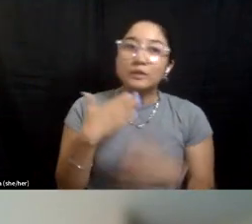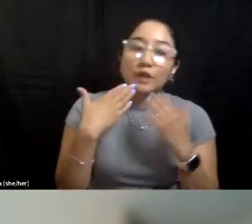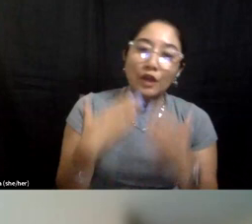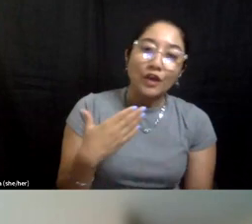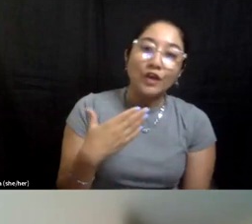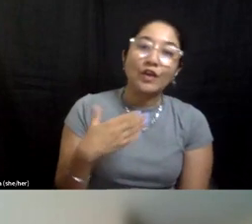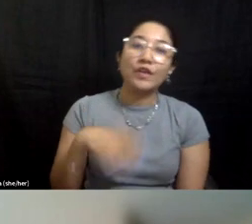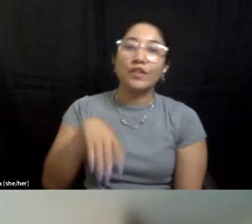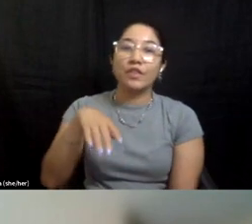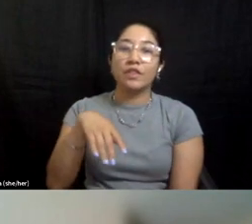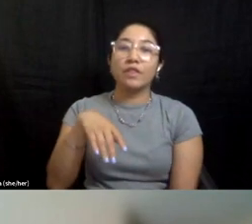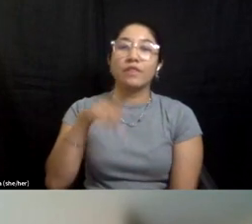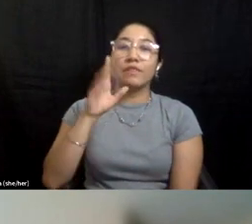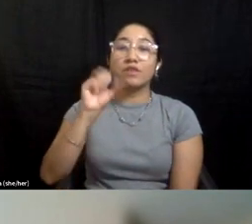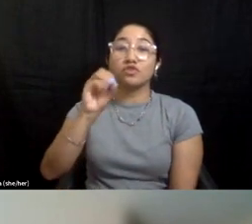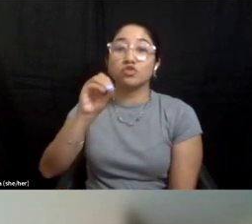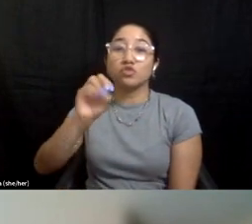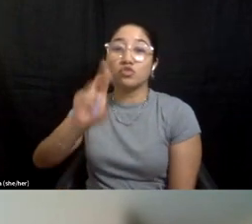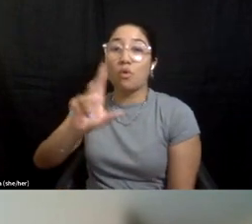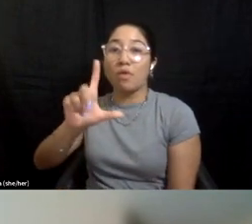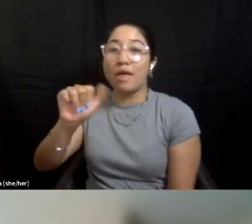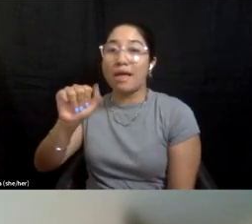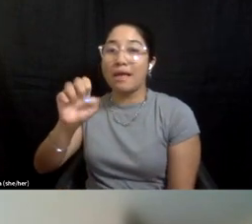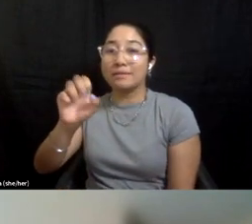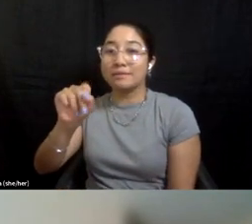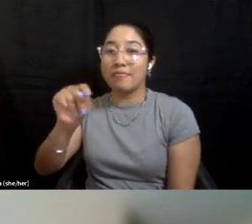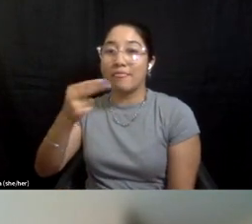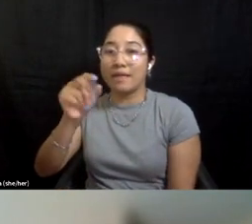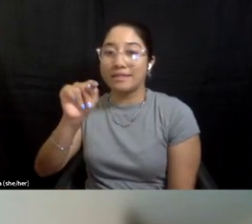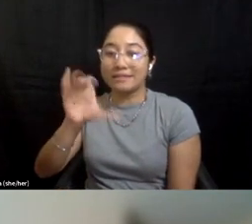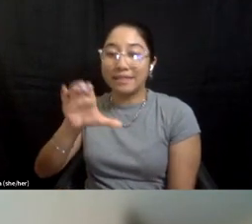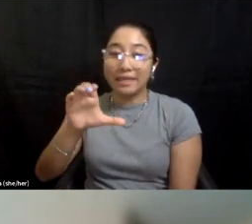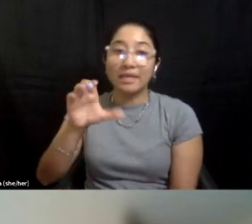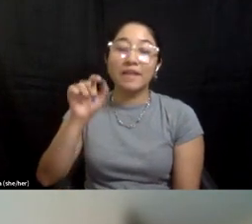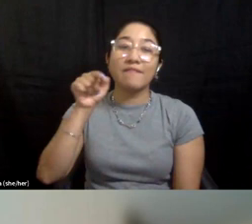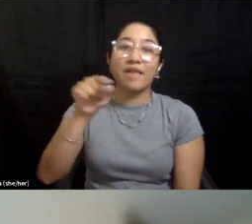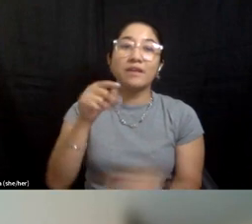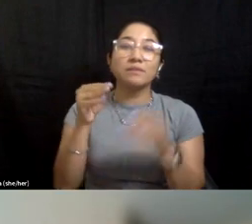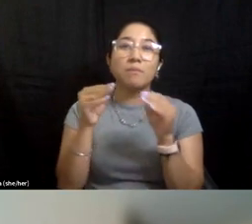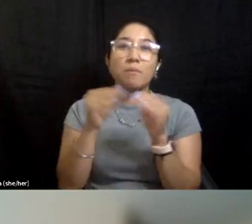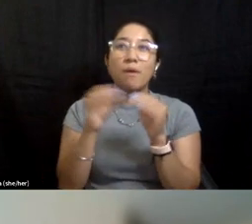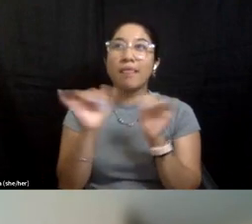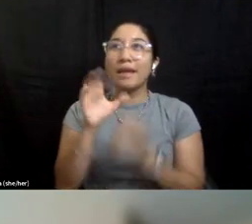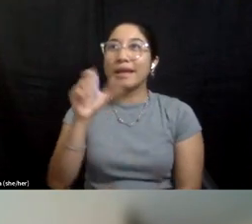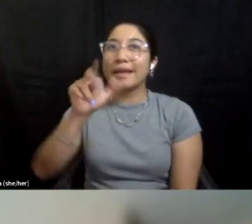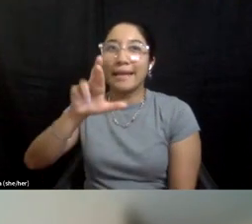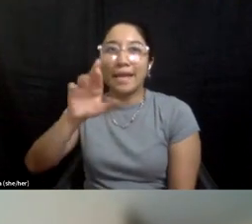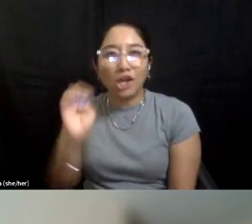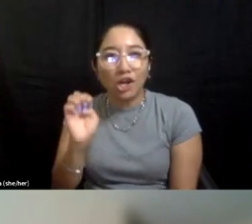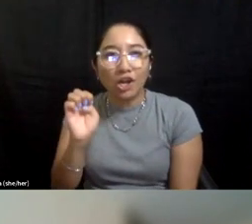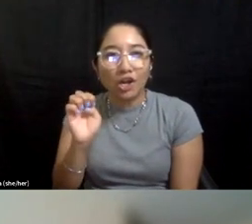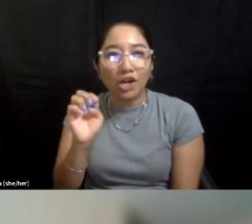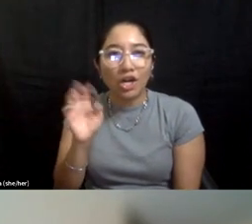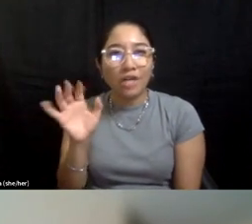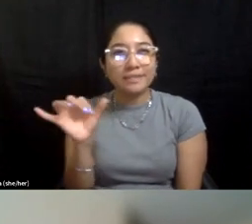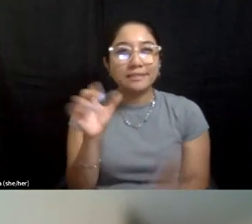musicals was they were, it's kind of like, Hair is unfortunately a really good example of a musical that steals that